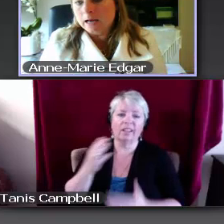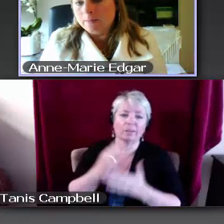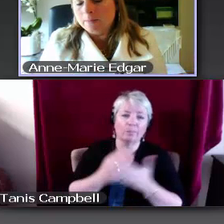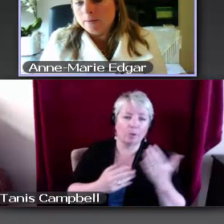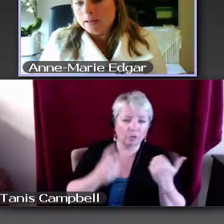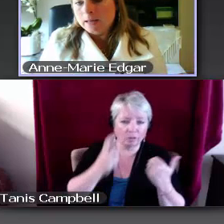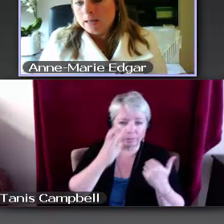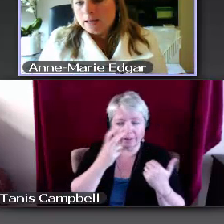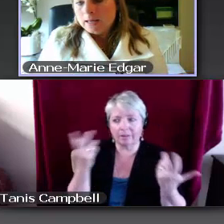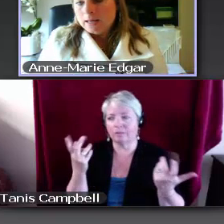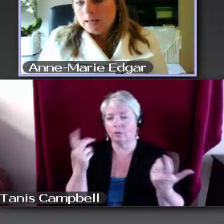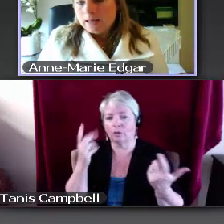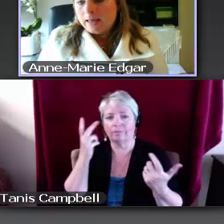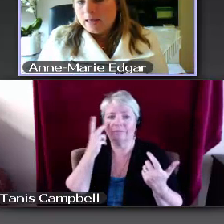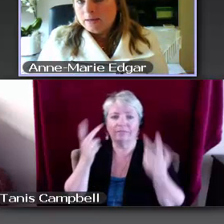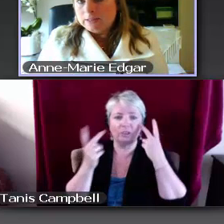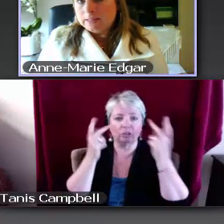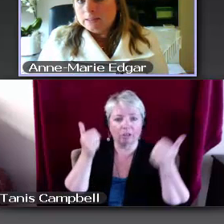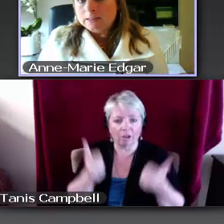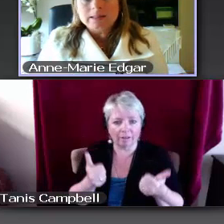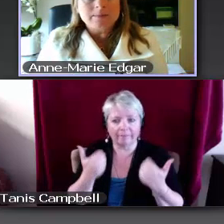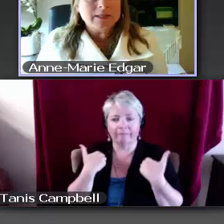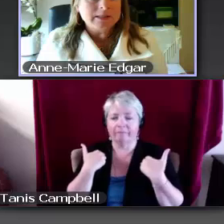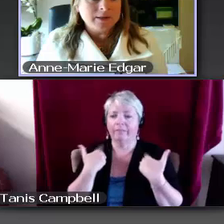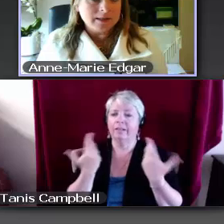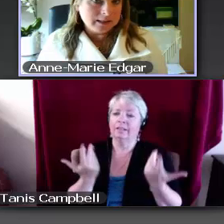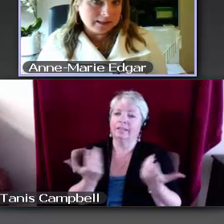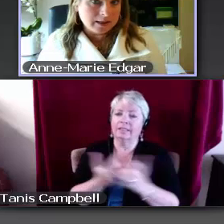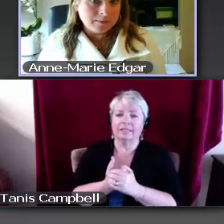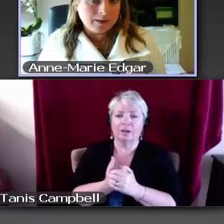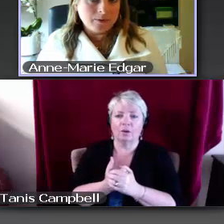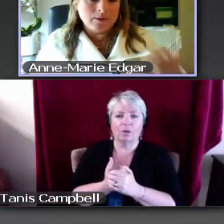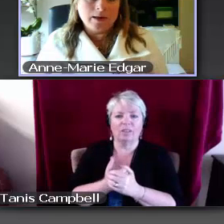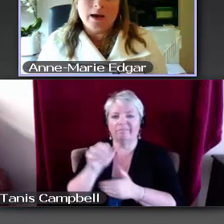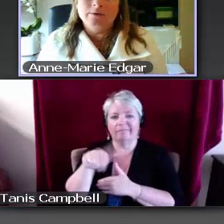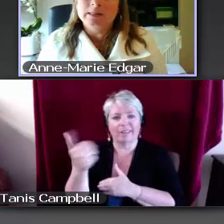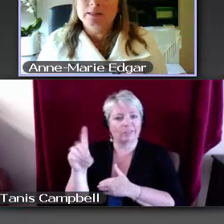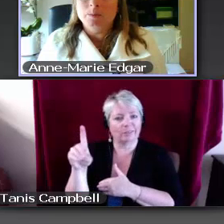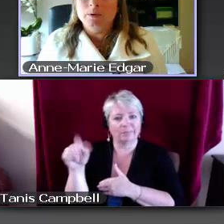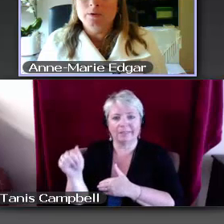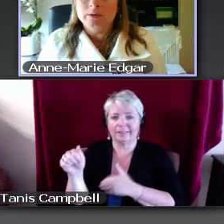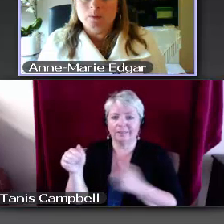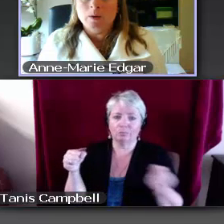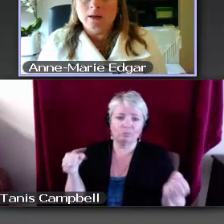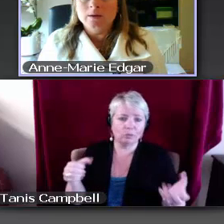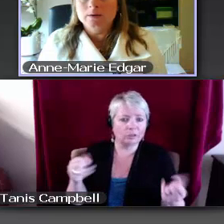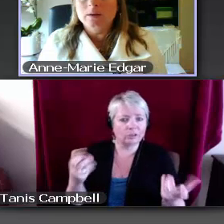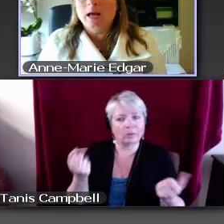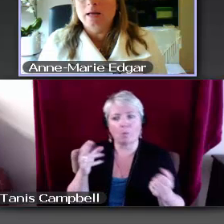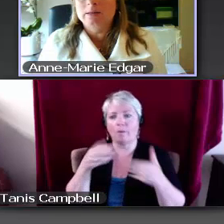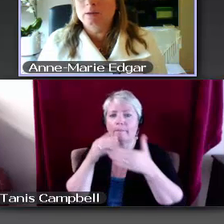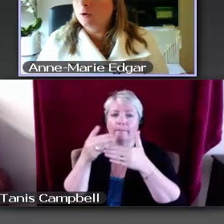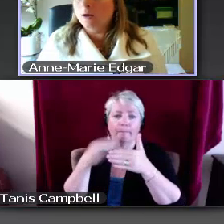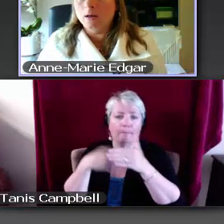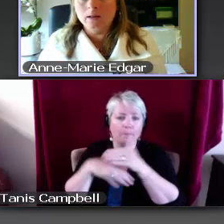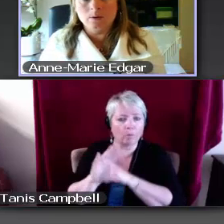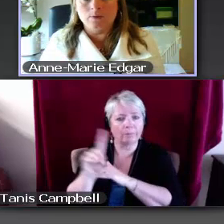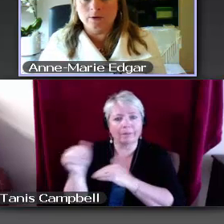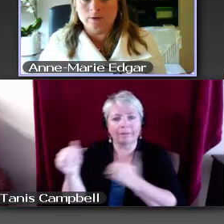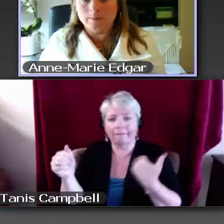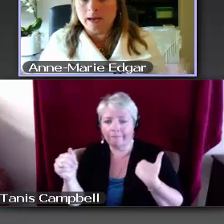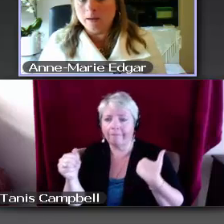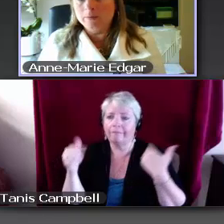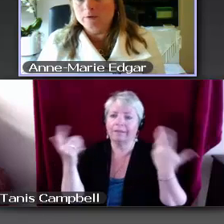this. And then just some disabilities that people have since birth as well. So